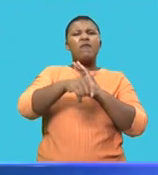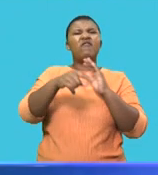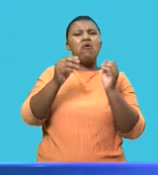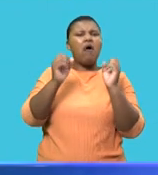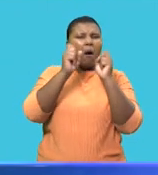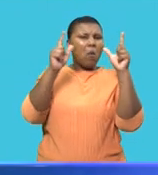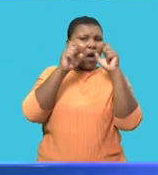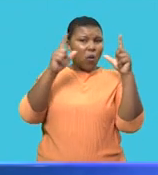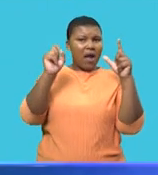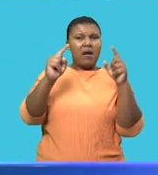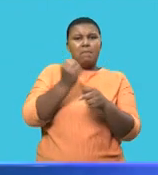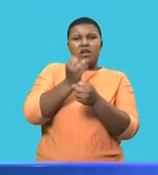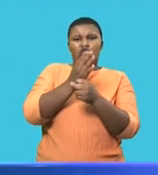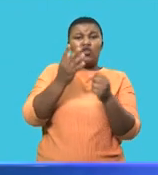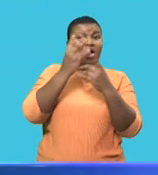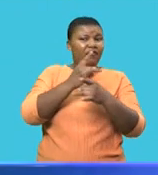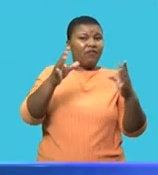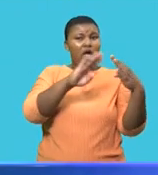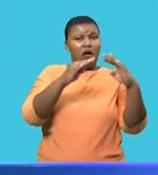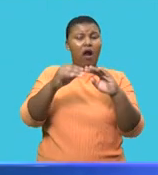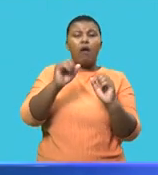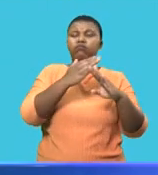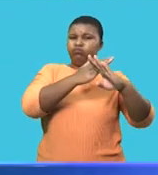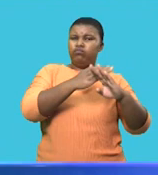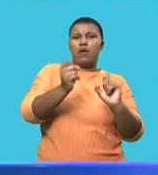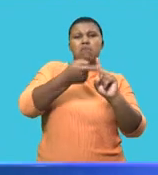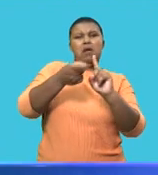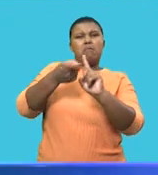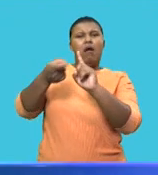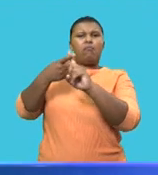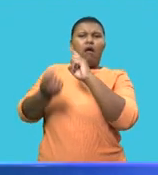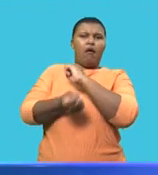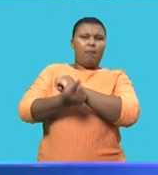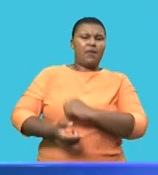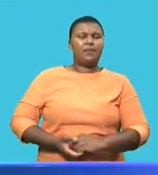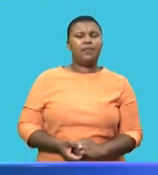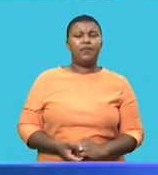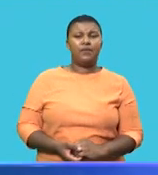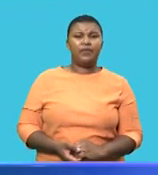government initiative to curb accidents that happen on the roads, which mostly result in fatalities.